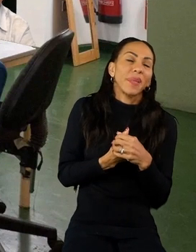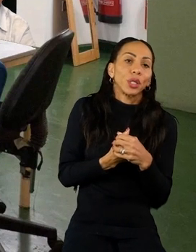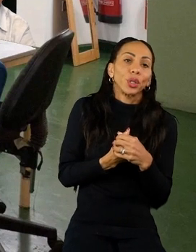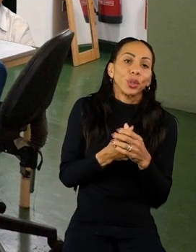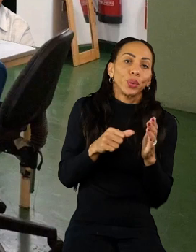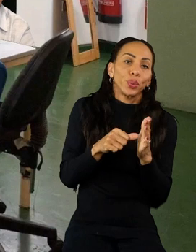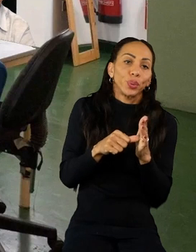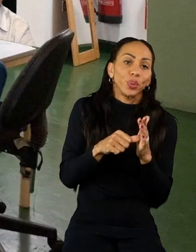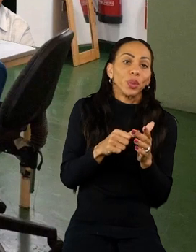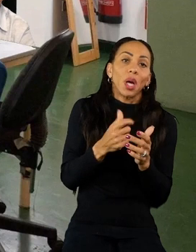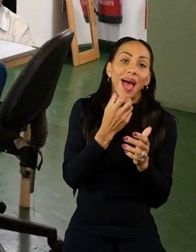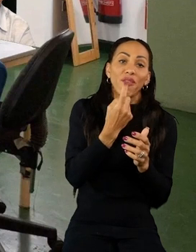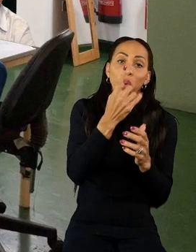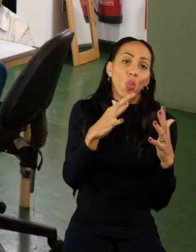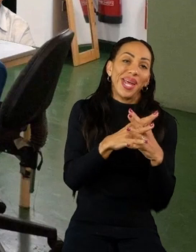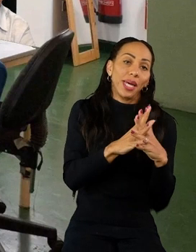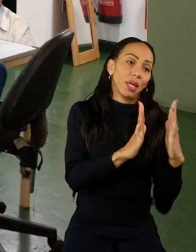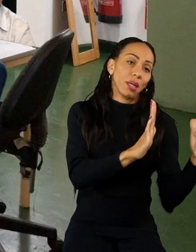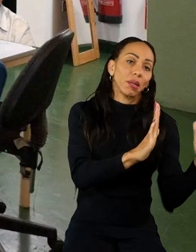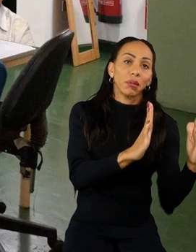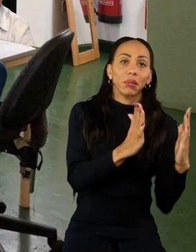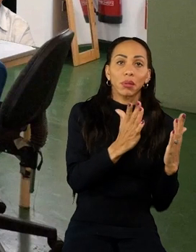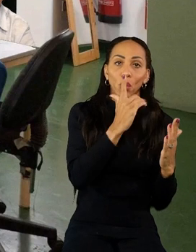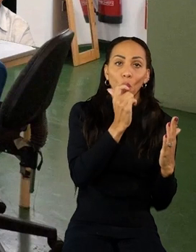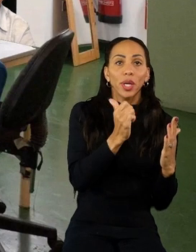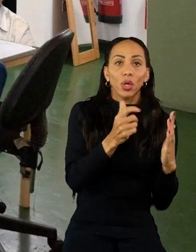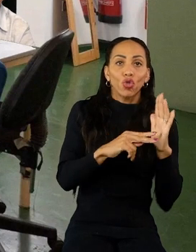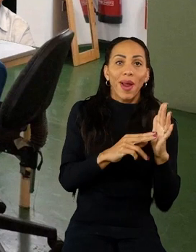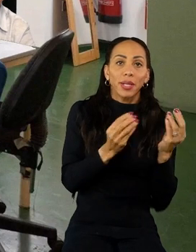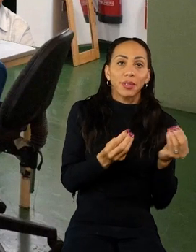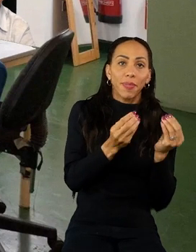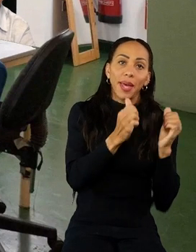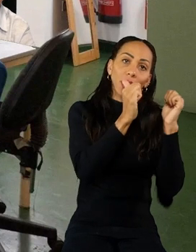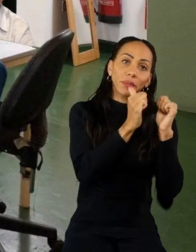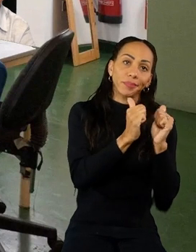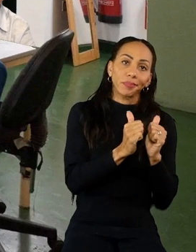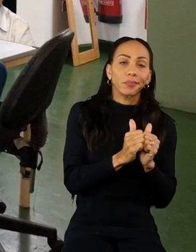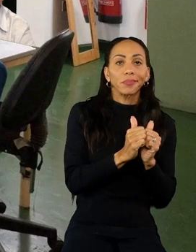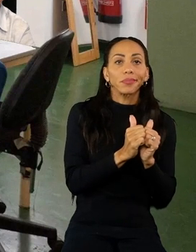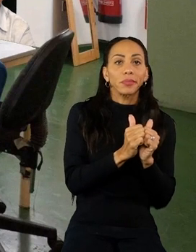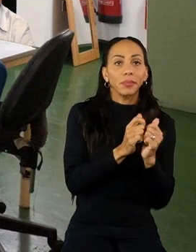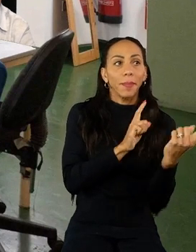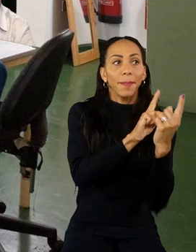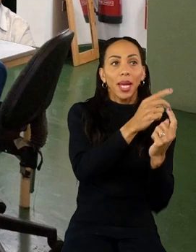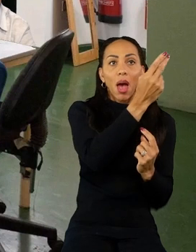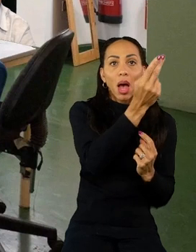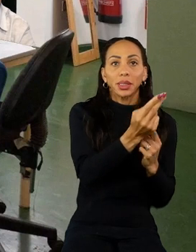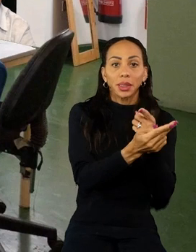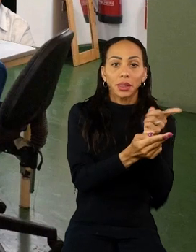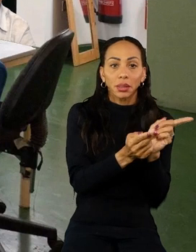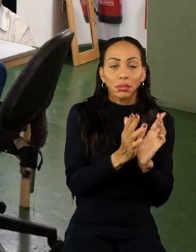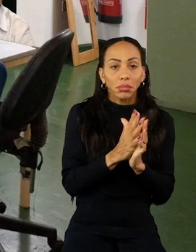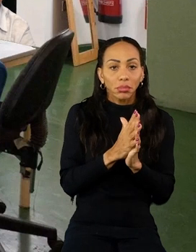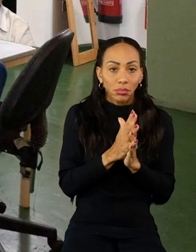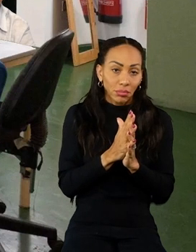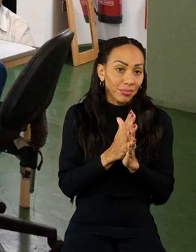up until the where are we today? Anything Yeah, you see, it's literally about a week.